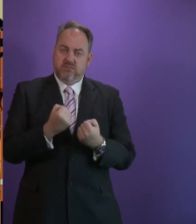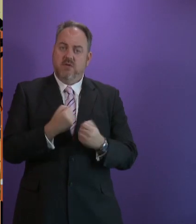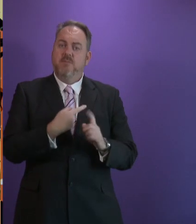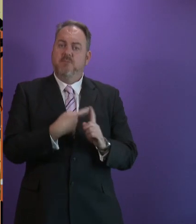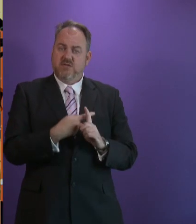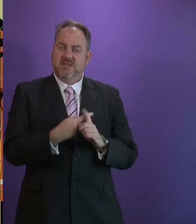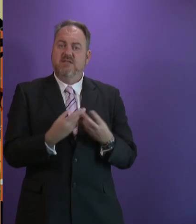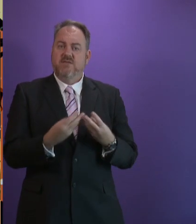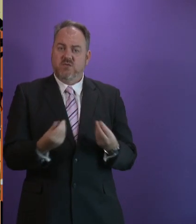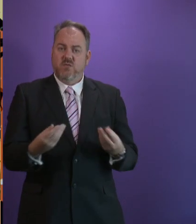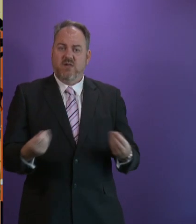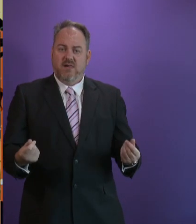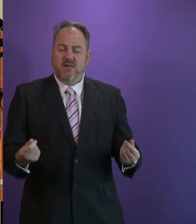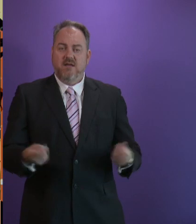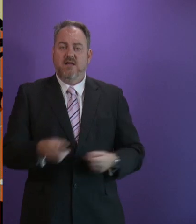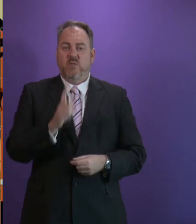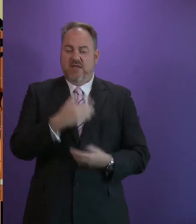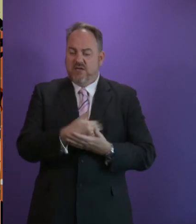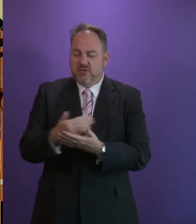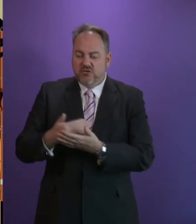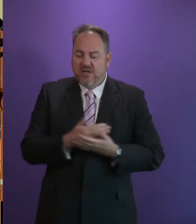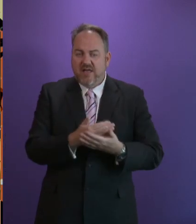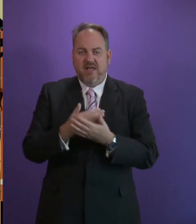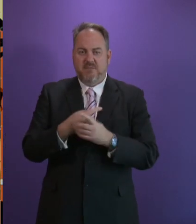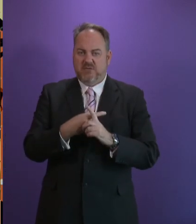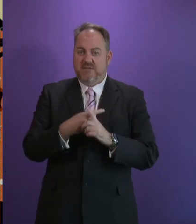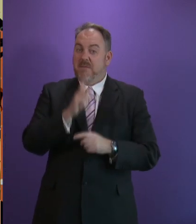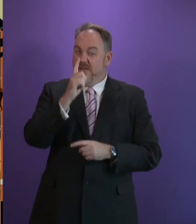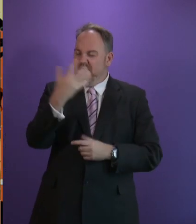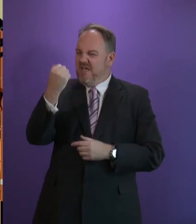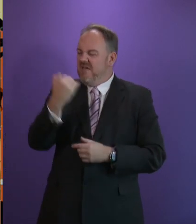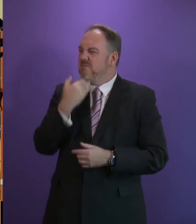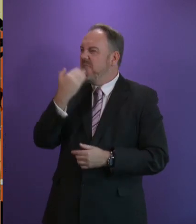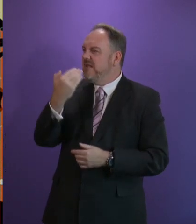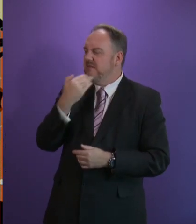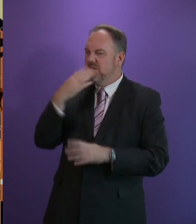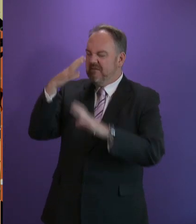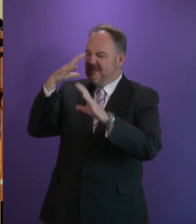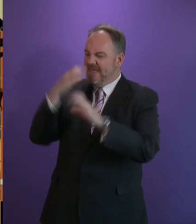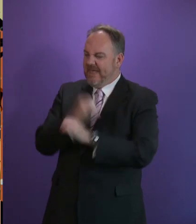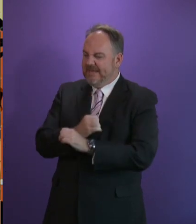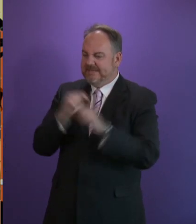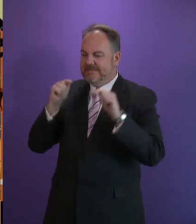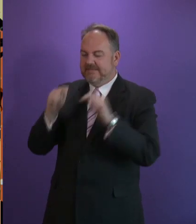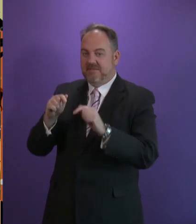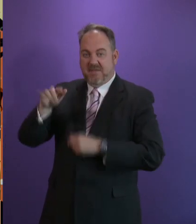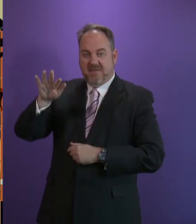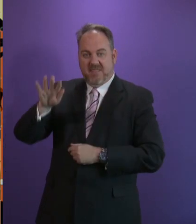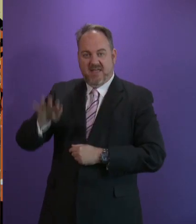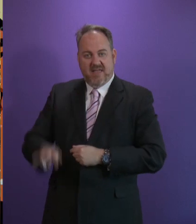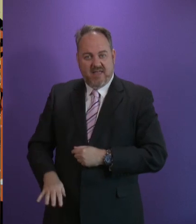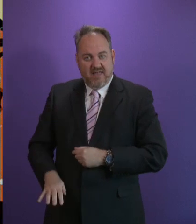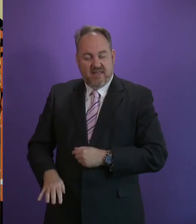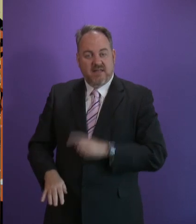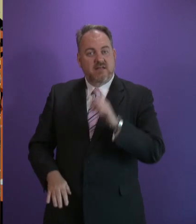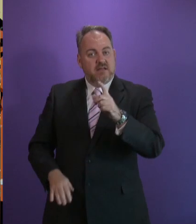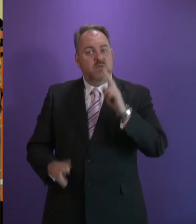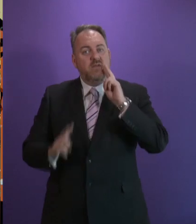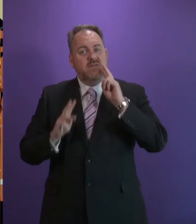share lots of good things with one another, but there's a lot of hate on there too. And some of what was being mentioned there, I mean, I think we're seeing